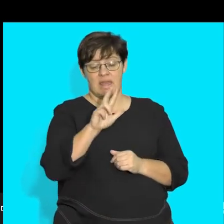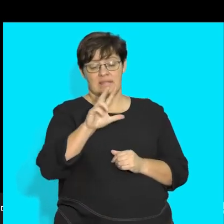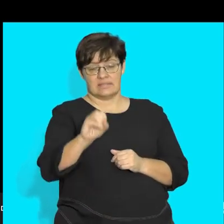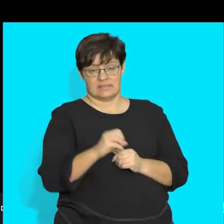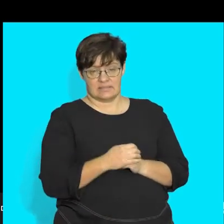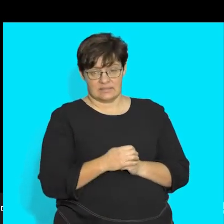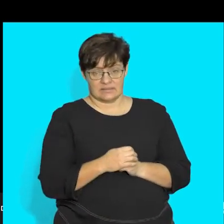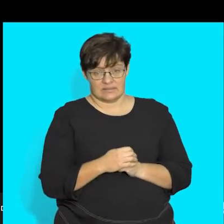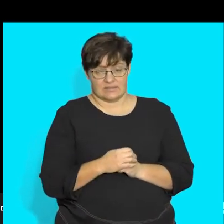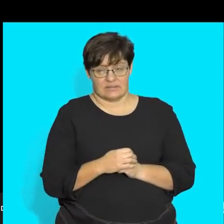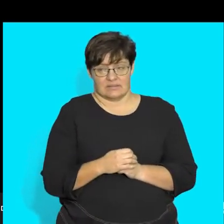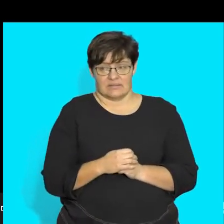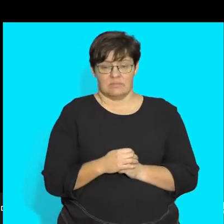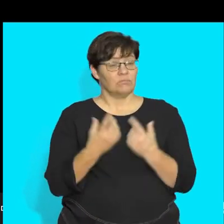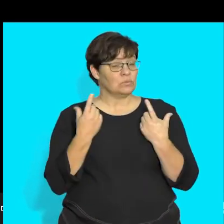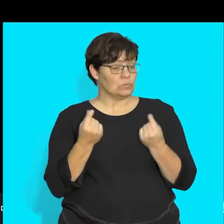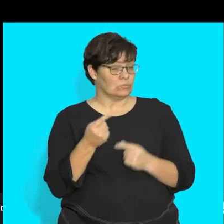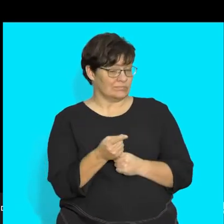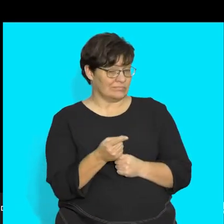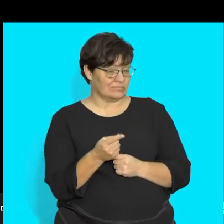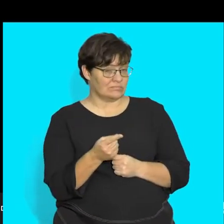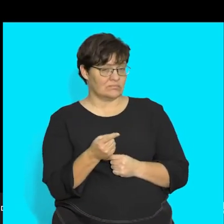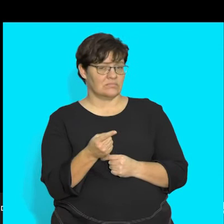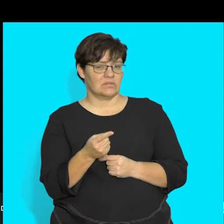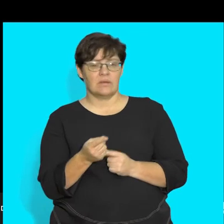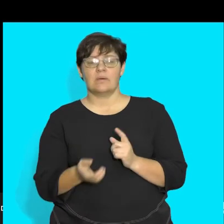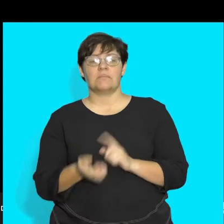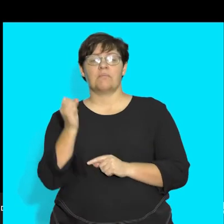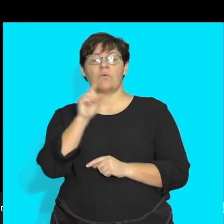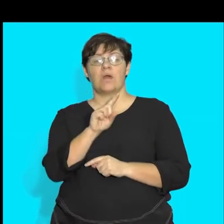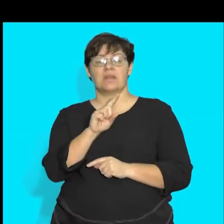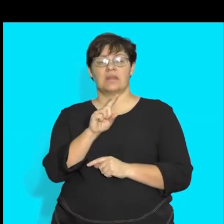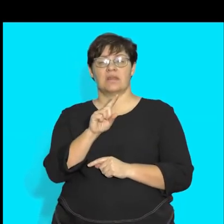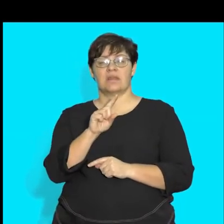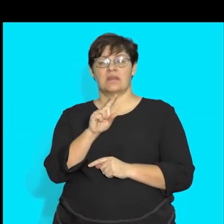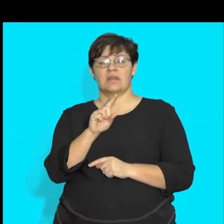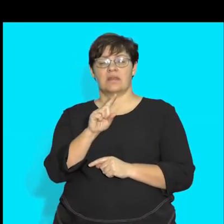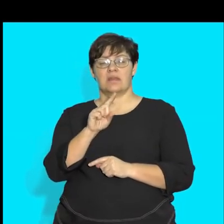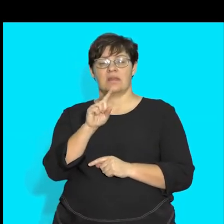180, and if I do that, I get